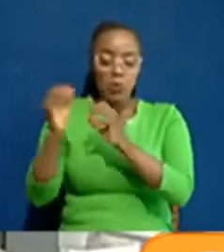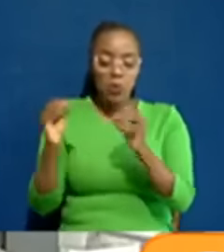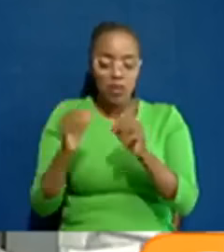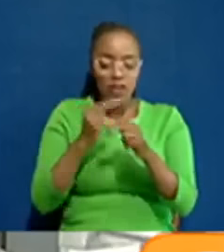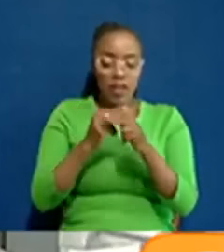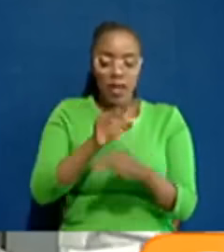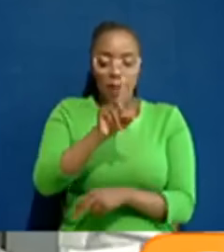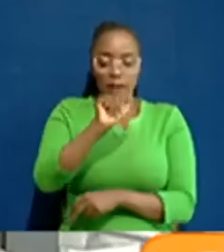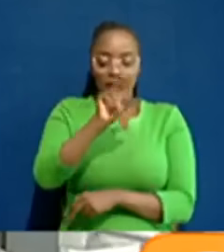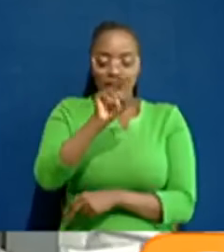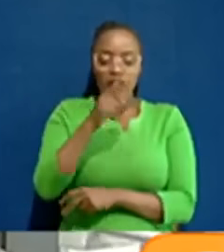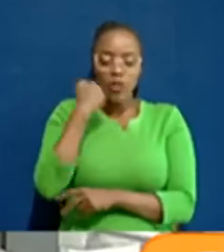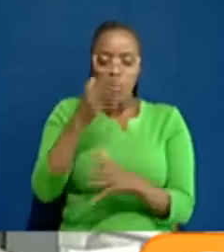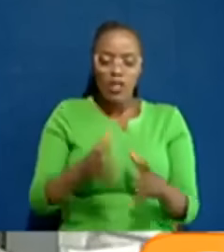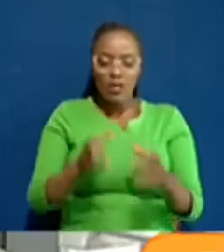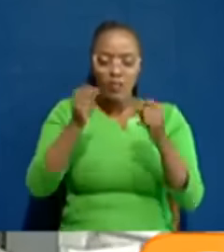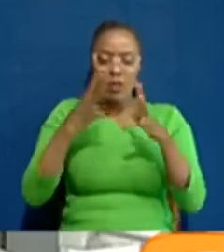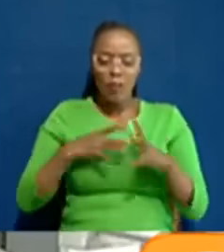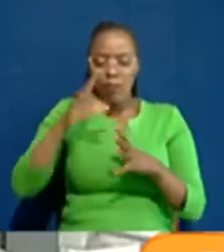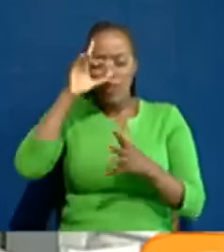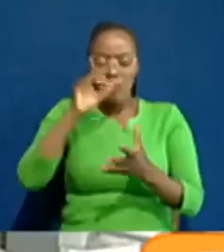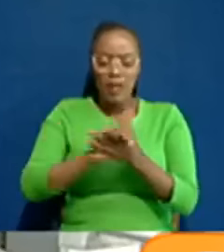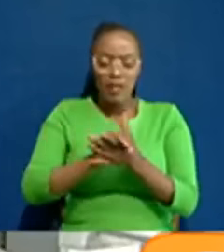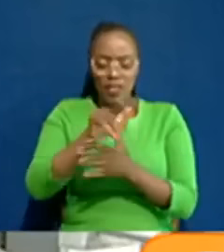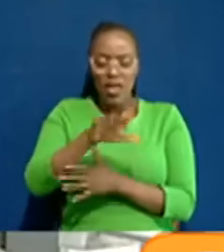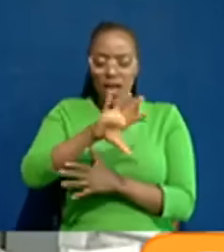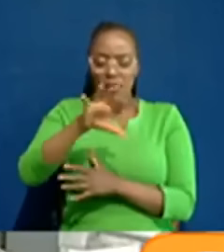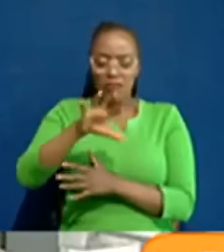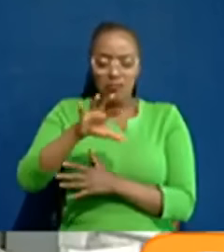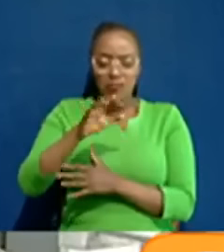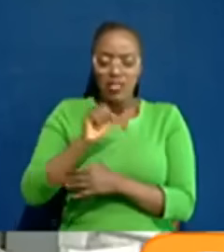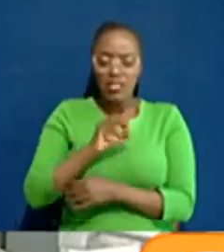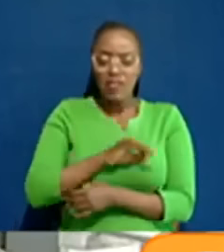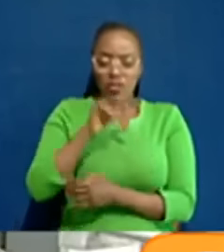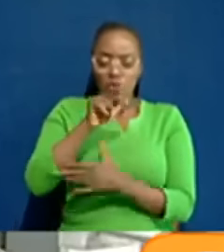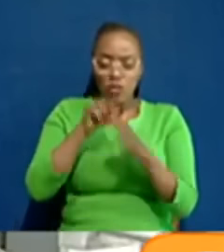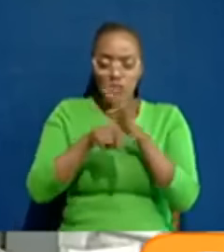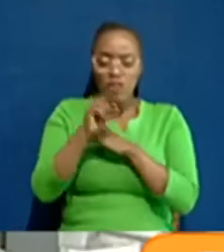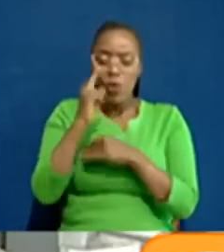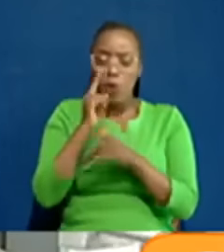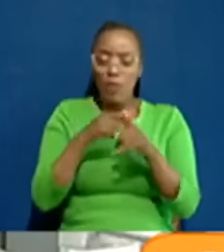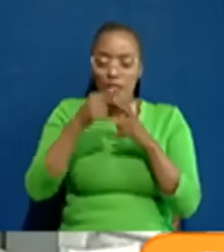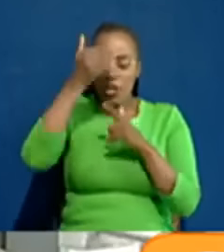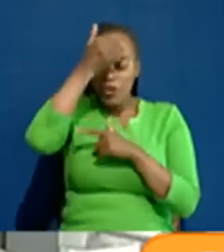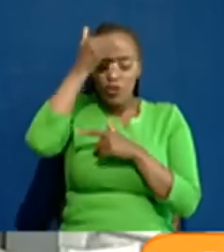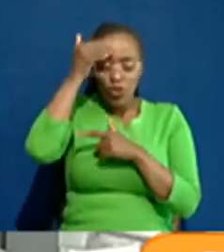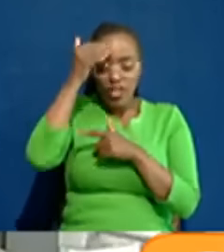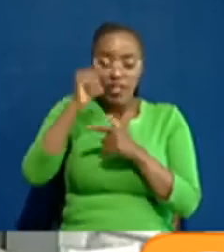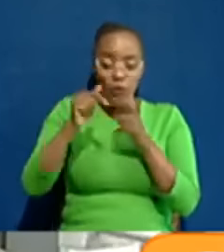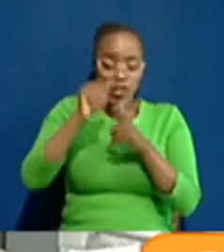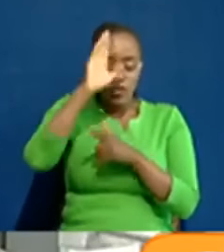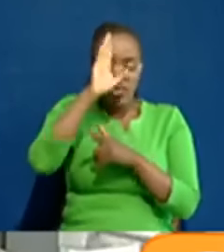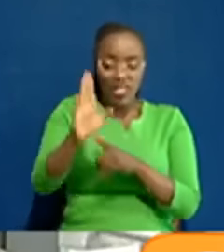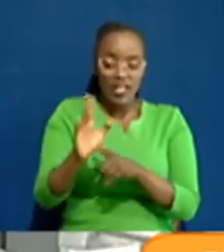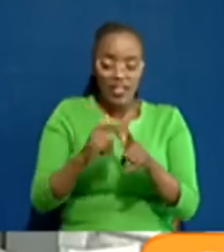who was abducted by people believed to be security officers. The armed men broke into David's home in Thogoto, Kiambu County on Sunday